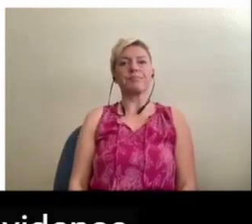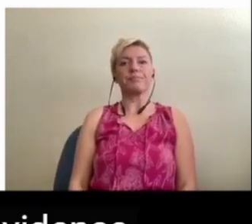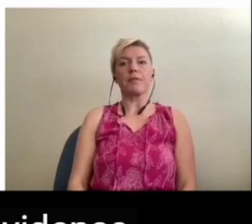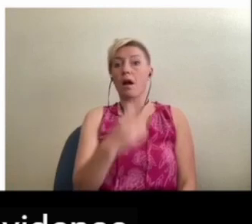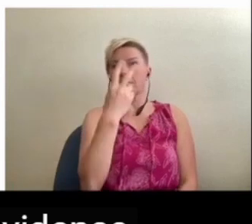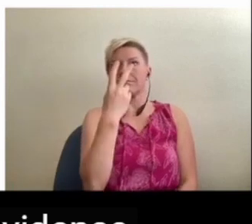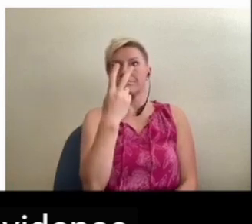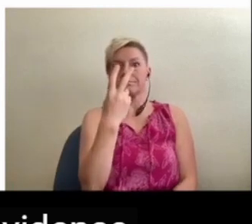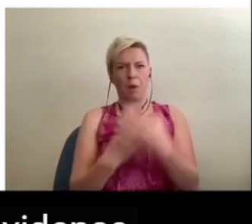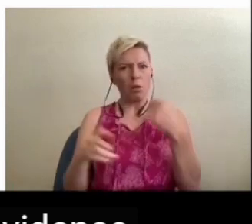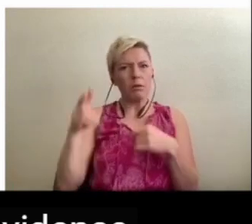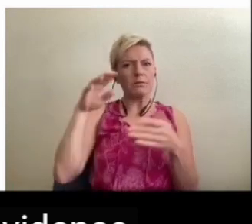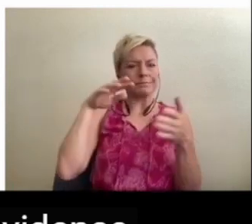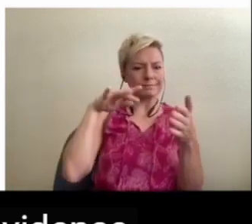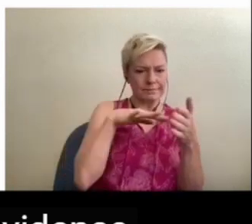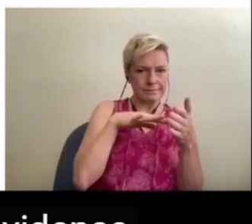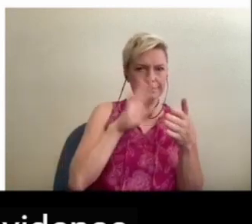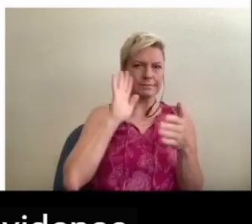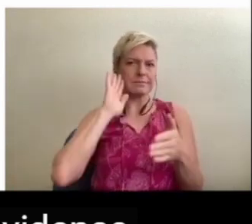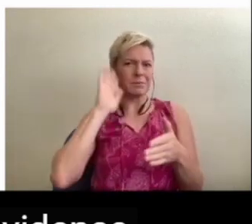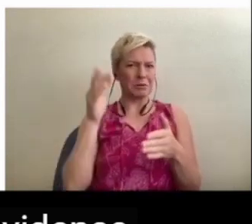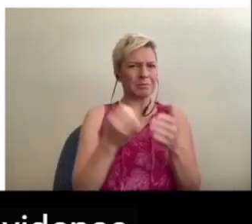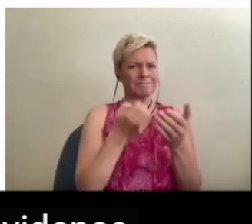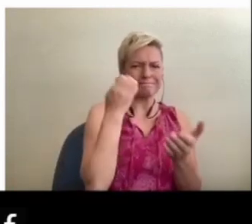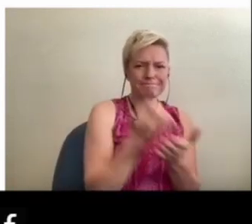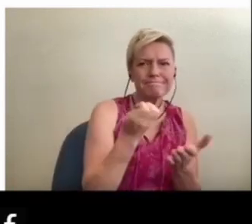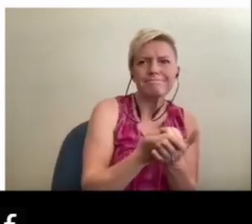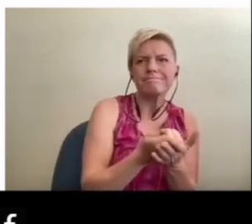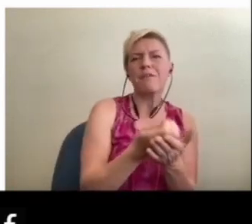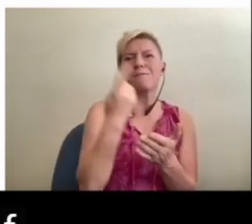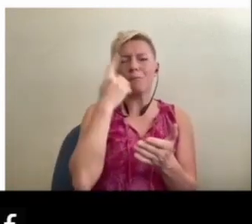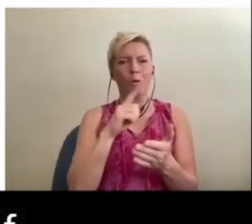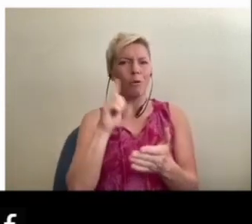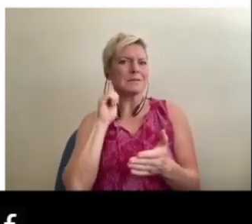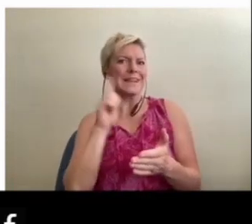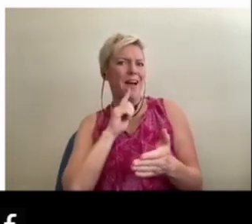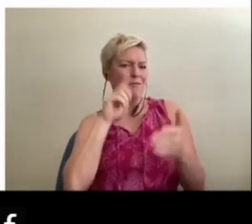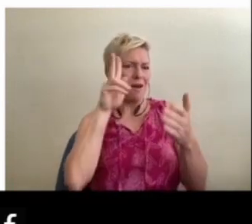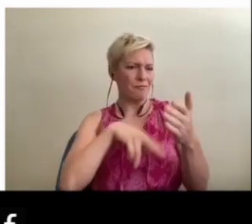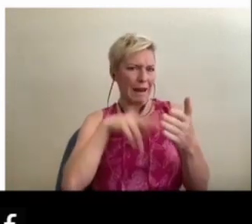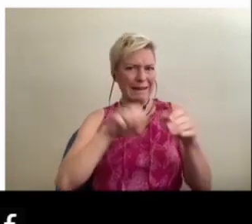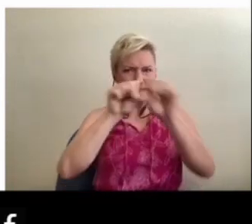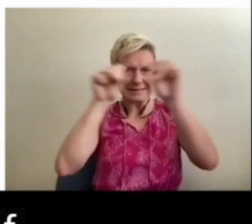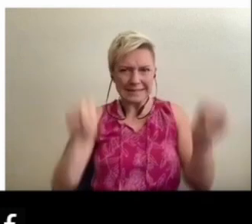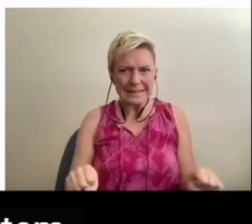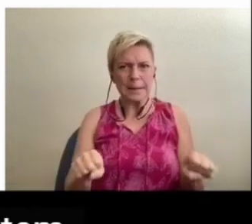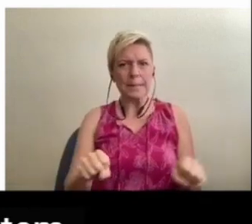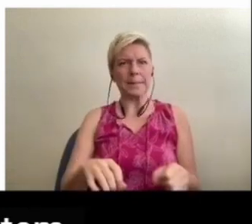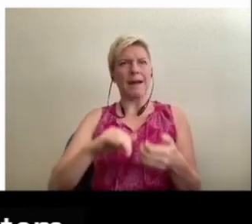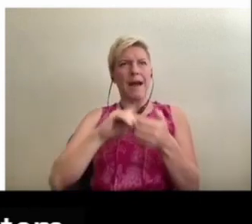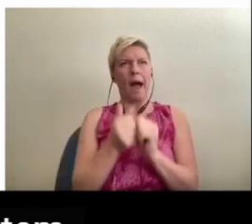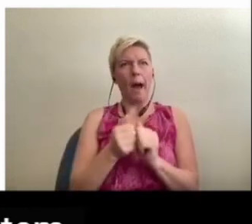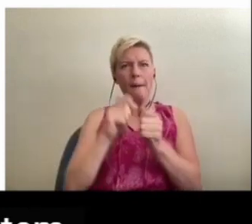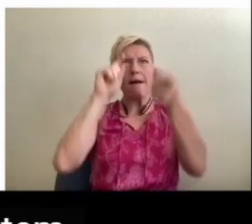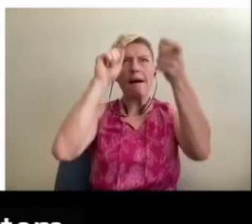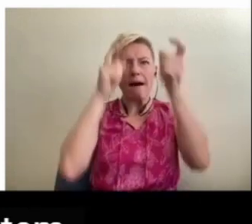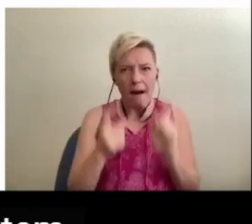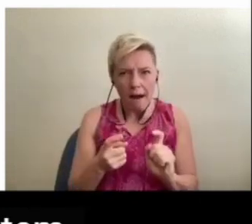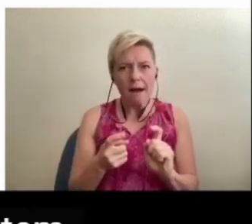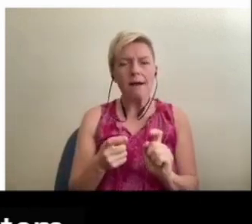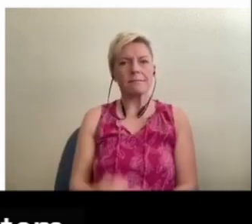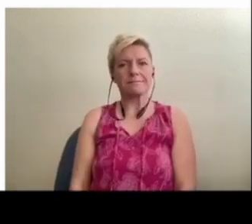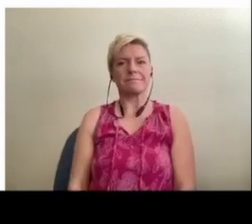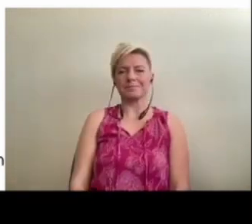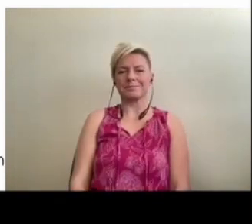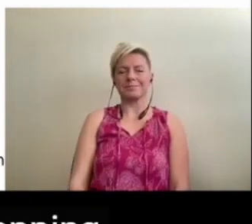And the goal of these studies is to provide evidence for deaf-specific adaptations of the architecture of the reading